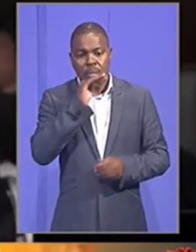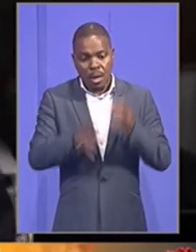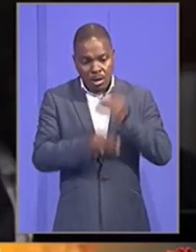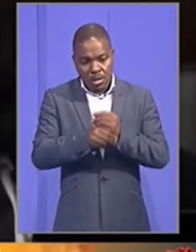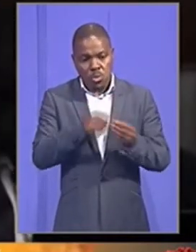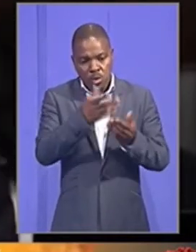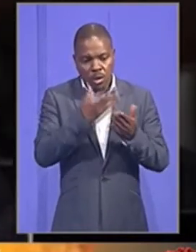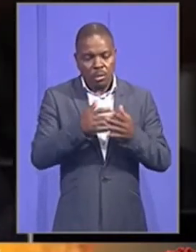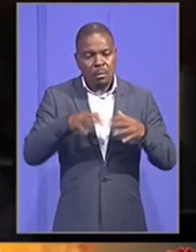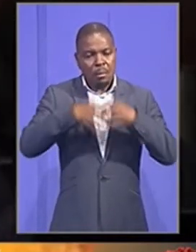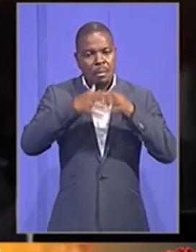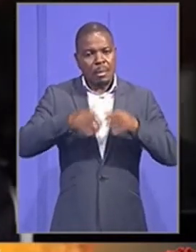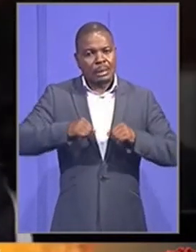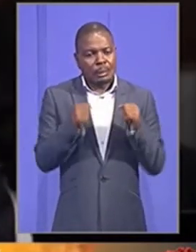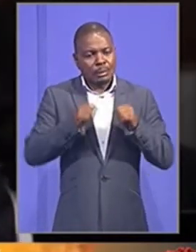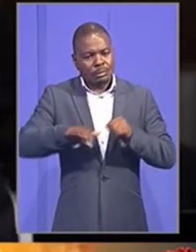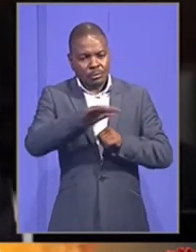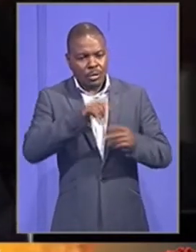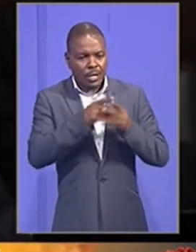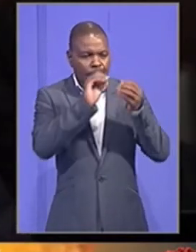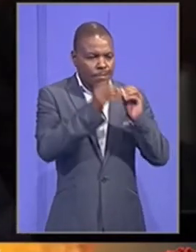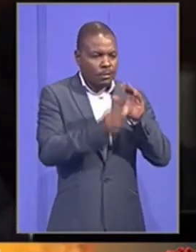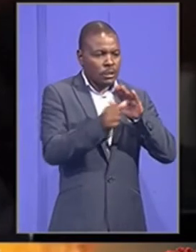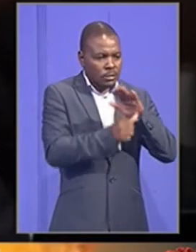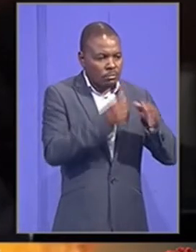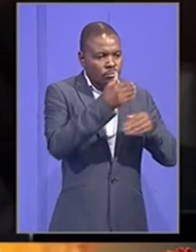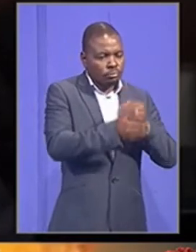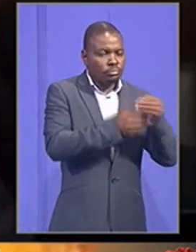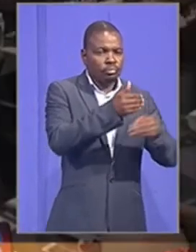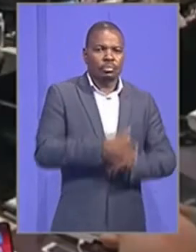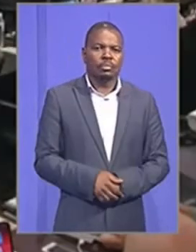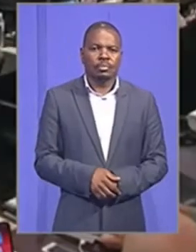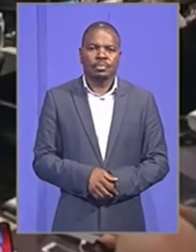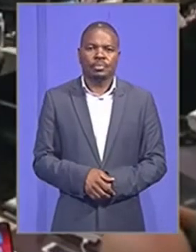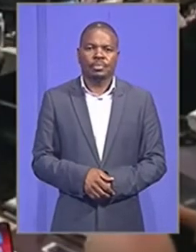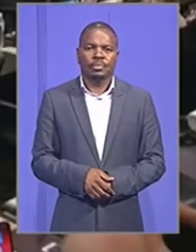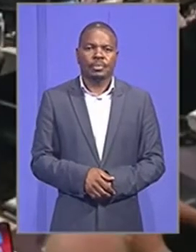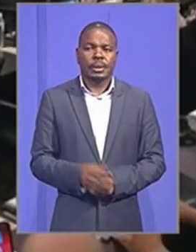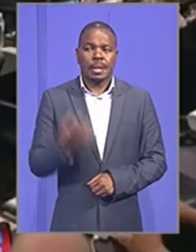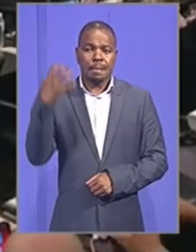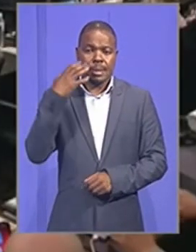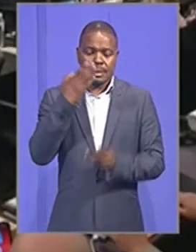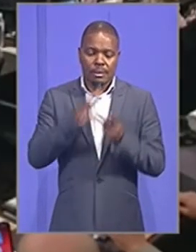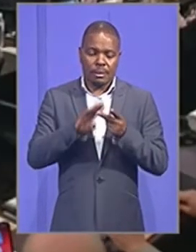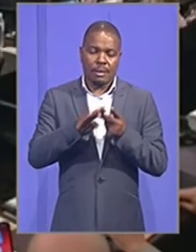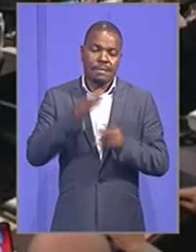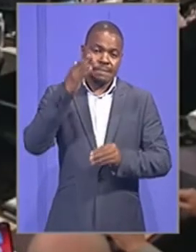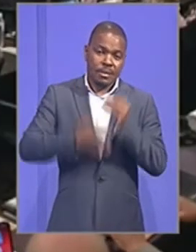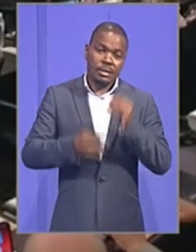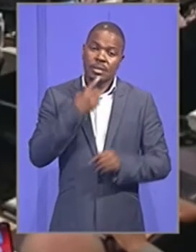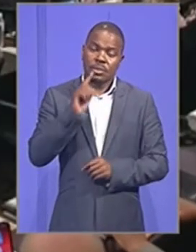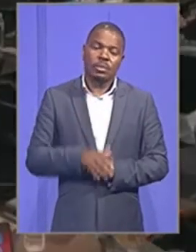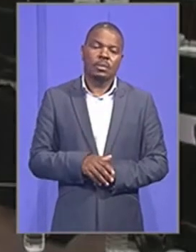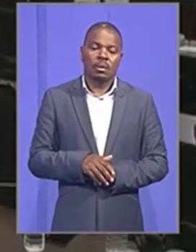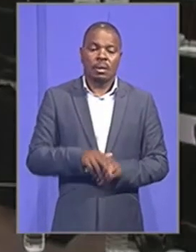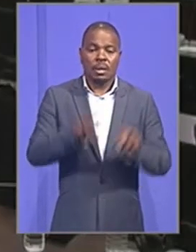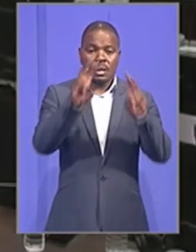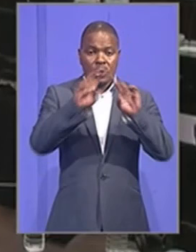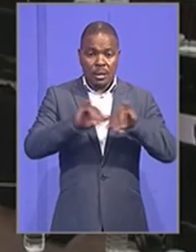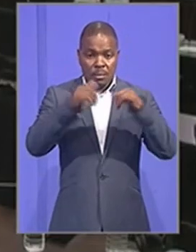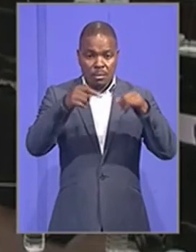the space for the kind of maintenance that actually needs to occur. Tona o konoseditse ka gore Eskom e tla bo e